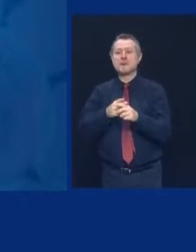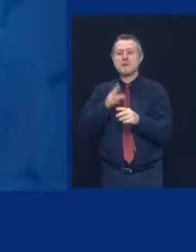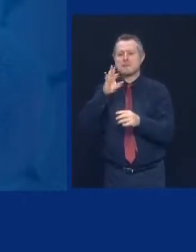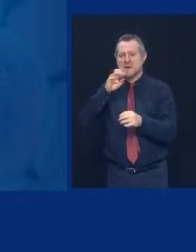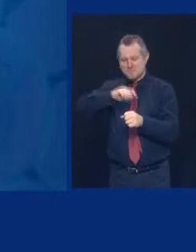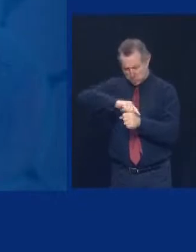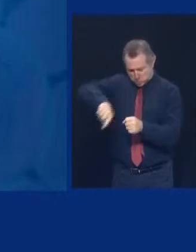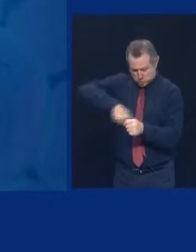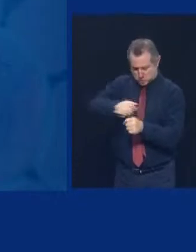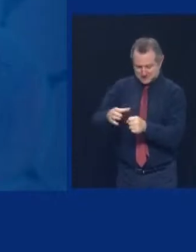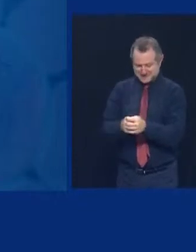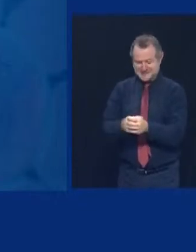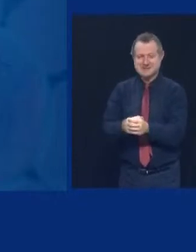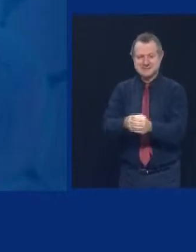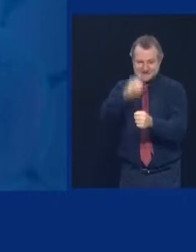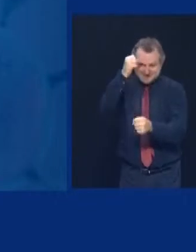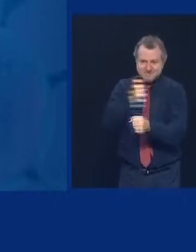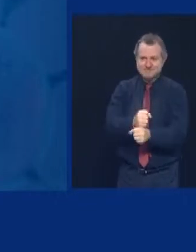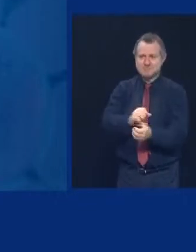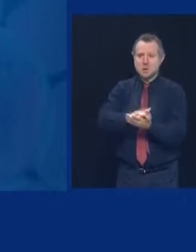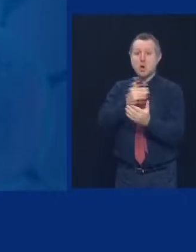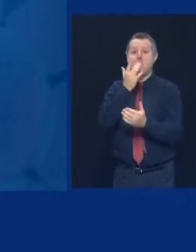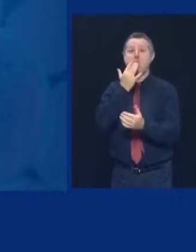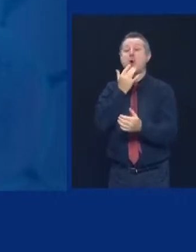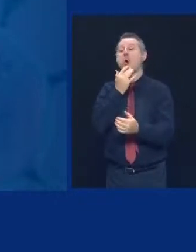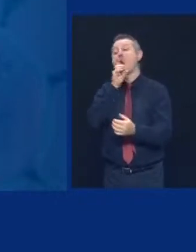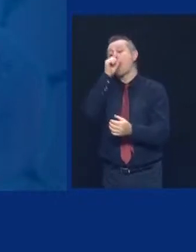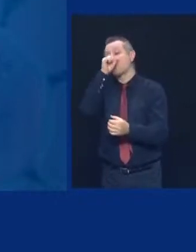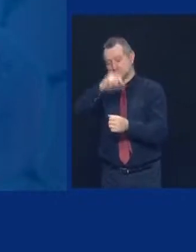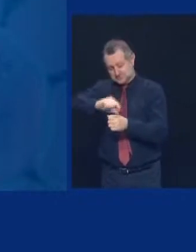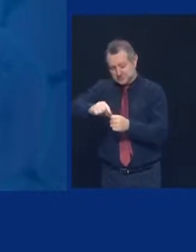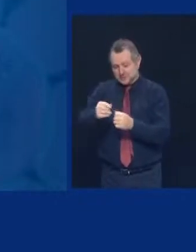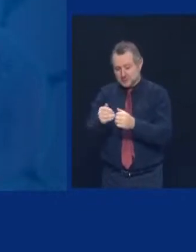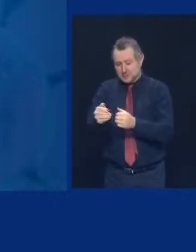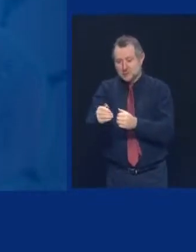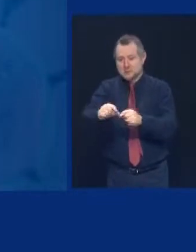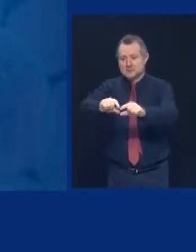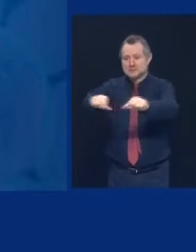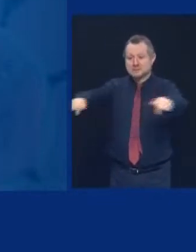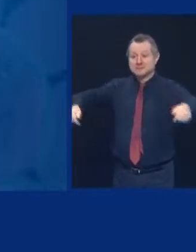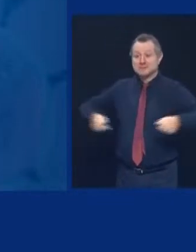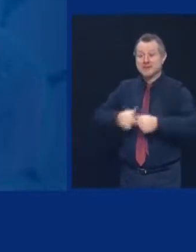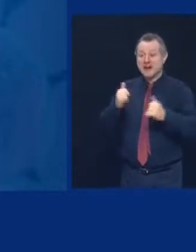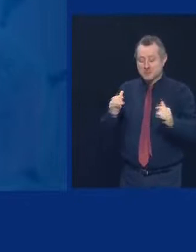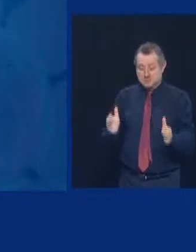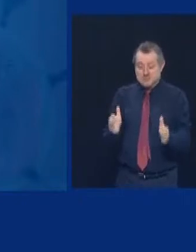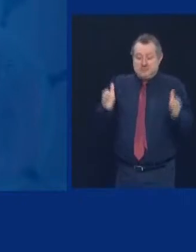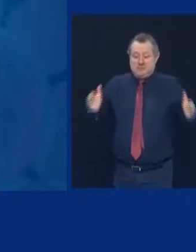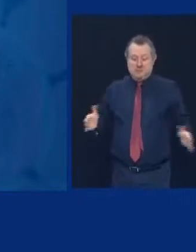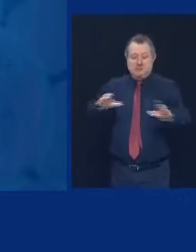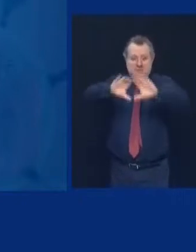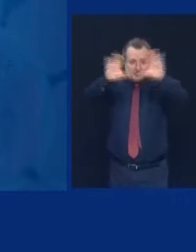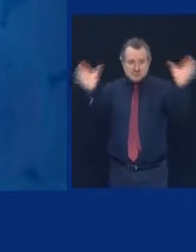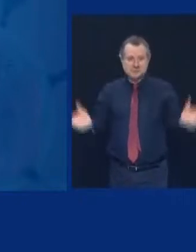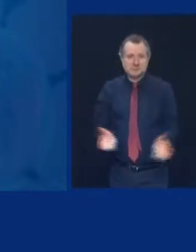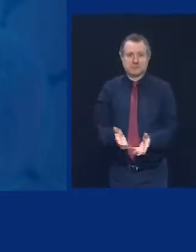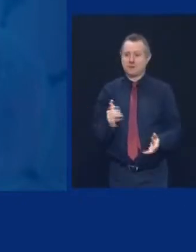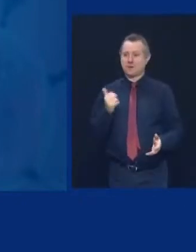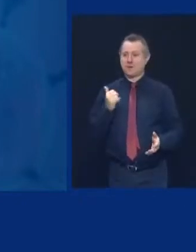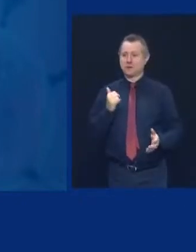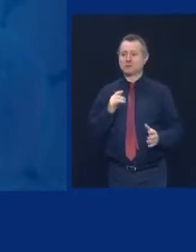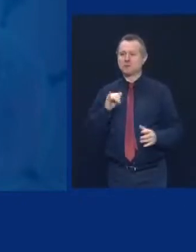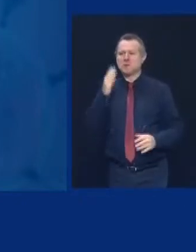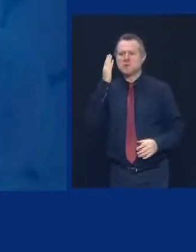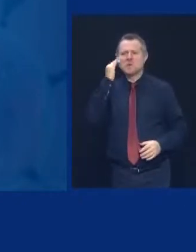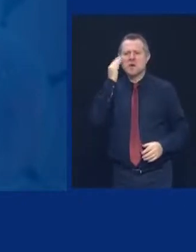then put a buffer around the orange zone, which is a yellow zone. Why? Because these areas are so small